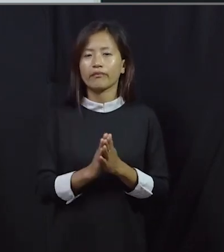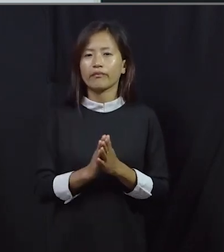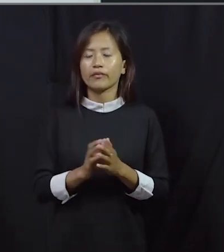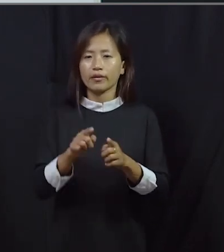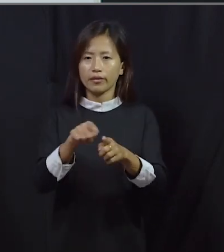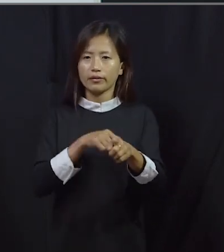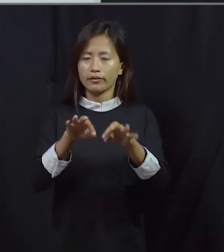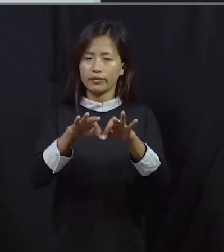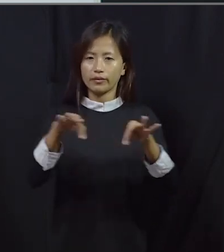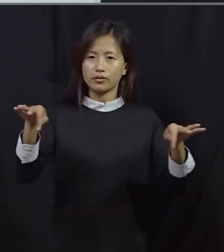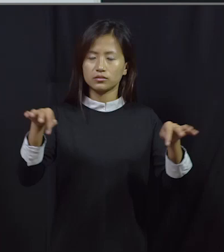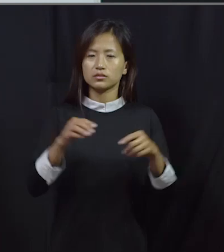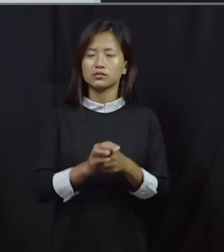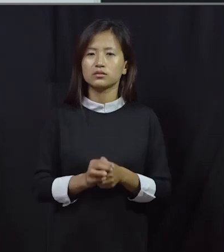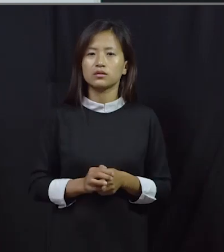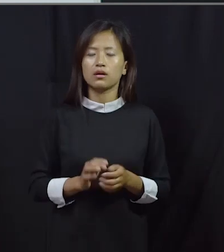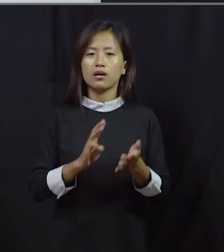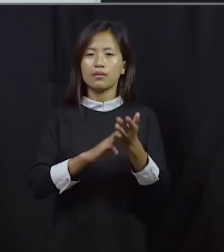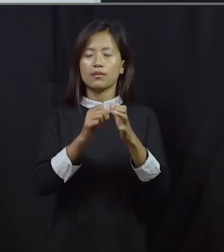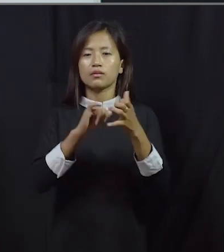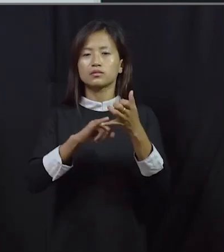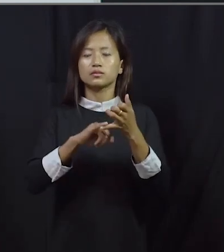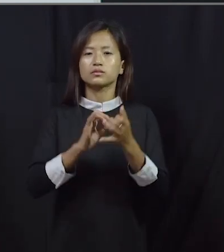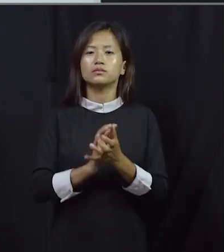Let's start with length and mass,